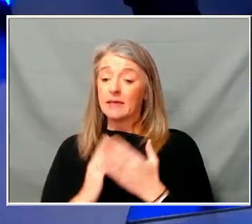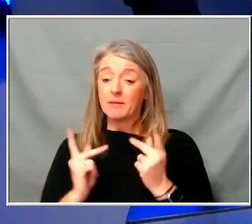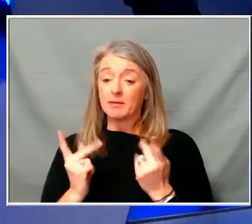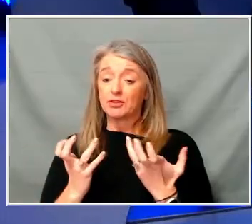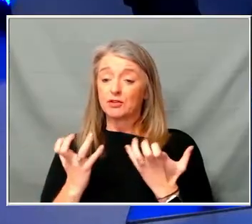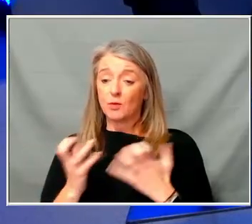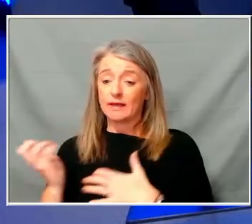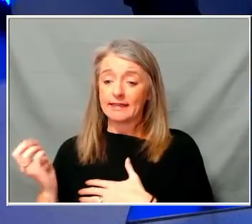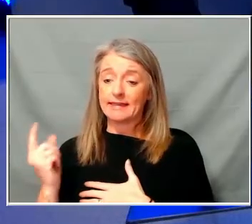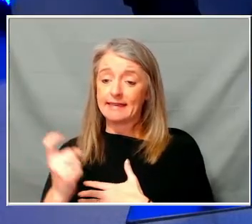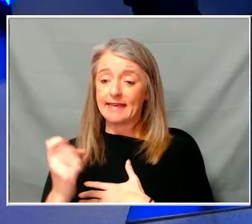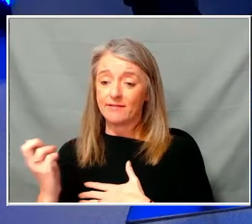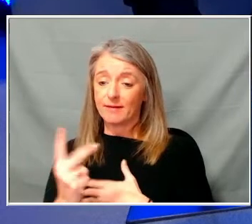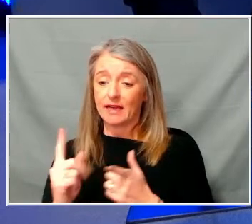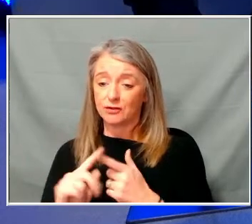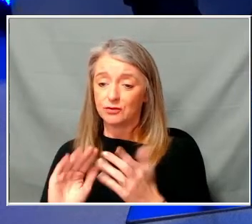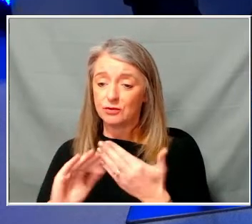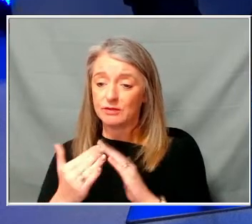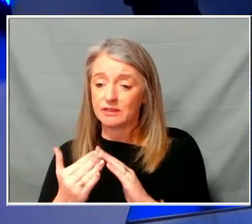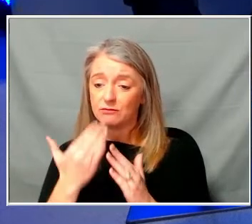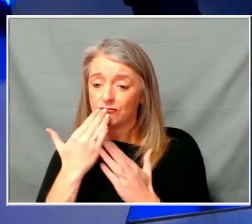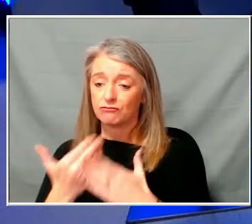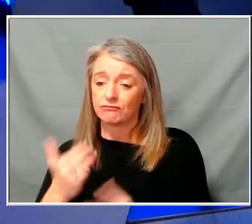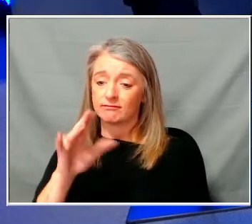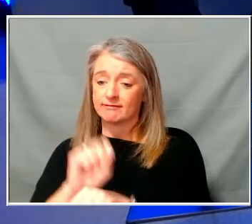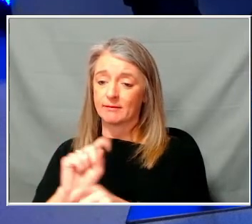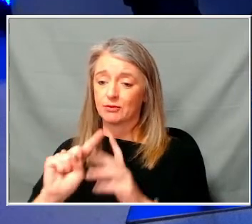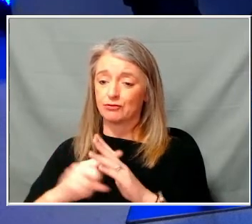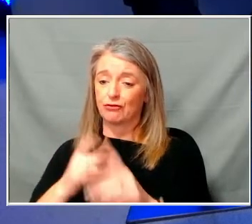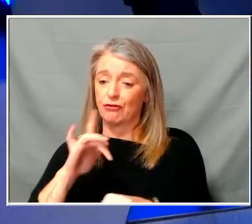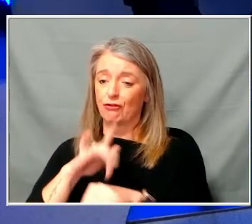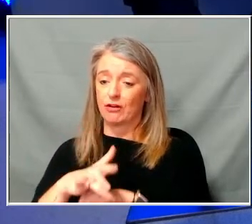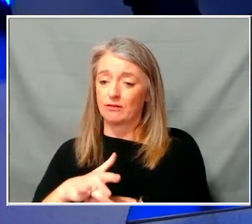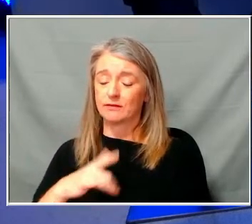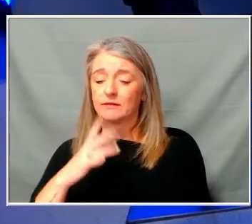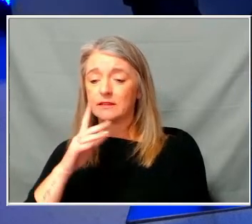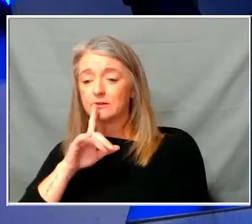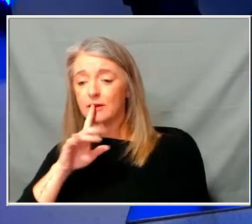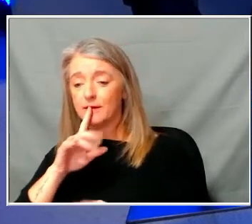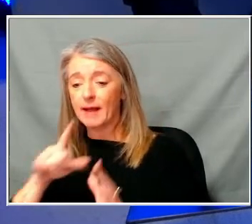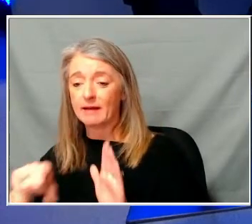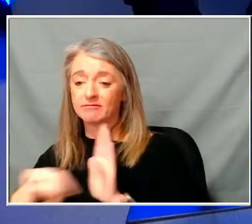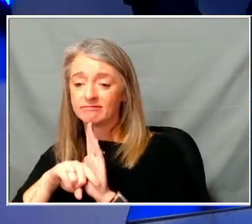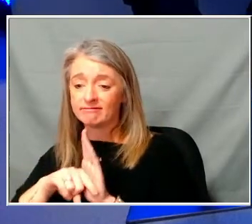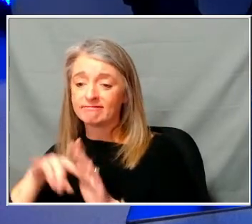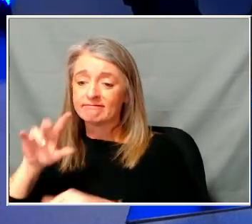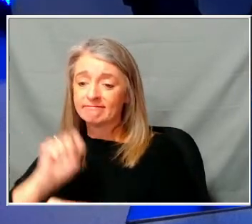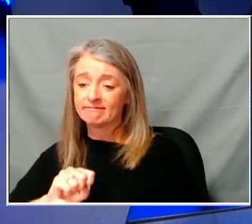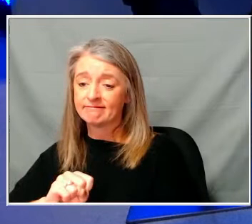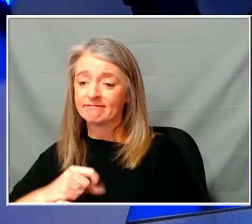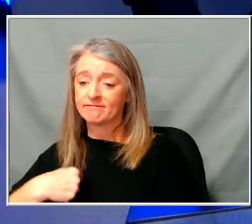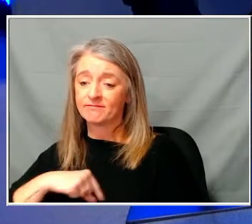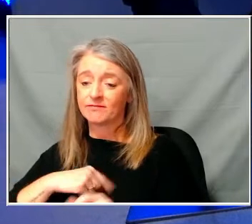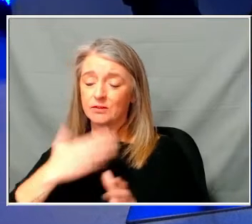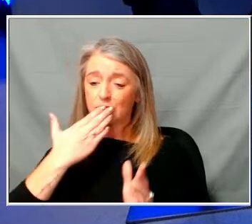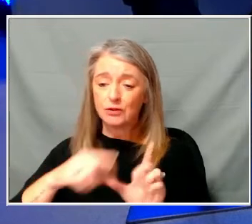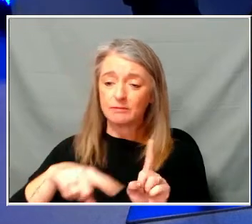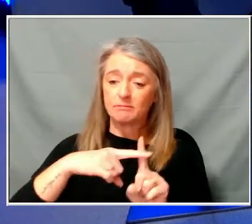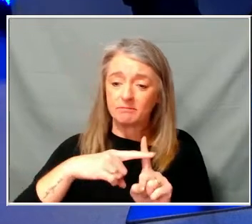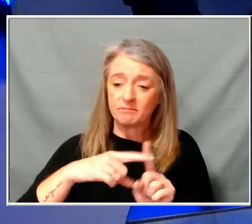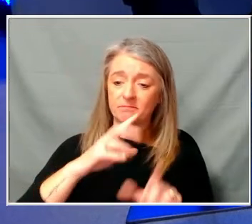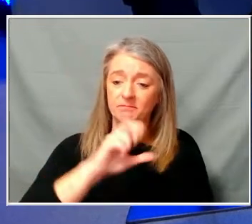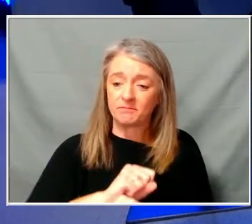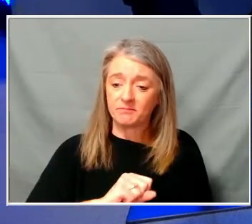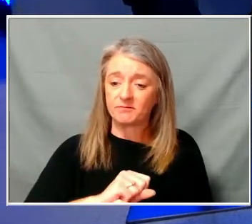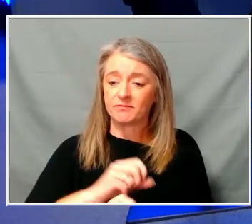great, talk about a great habit to start early. I mean, we talk about bad habits we all acquire over a lifetime. What a great one to start. And certainly over the holidays when you're